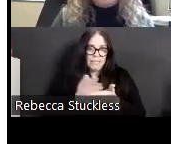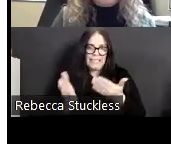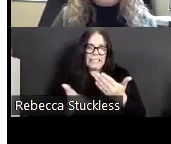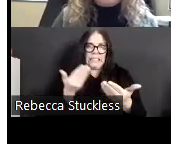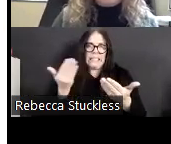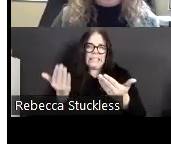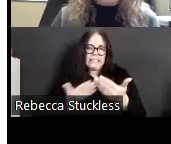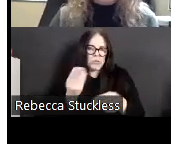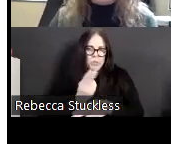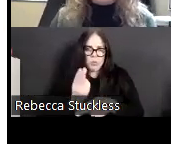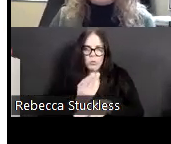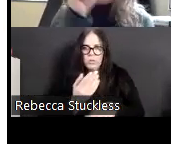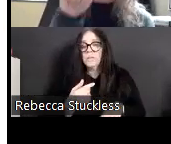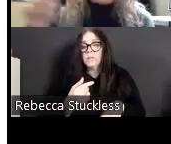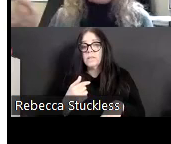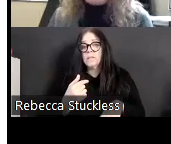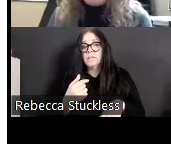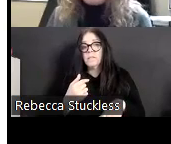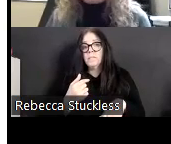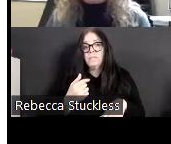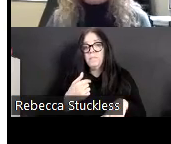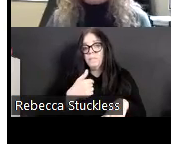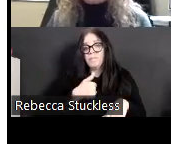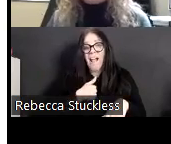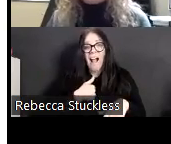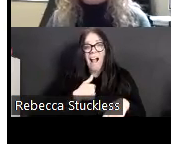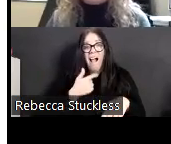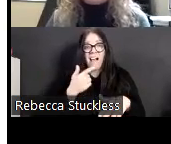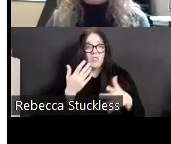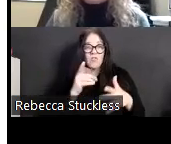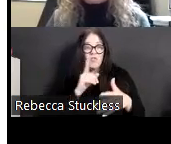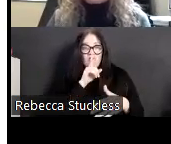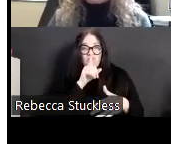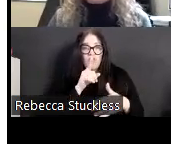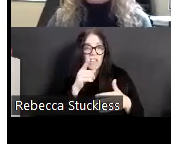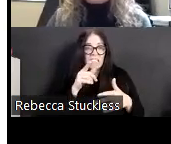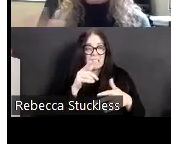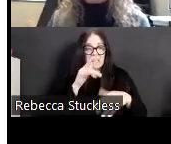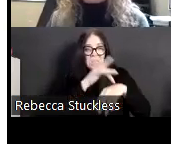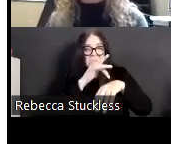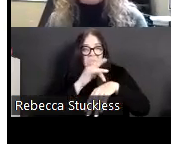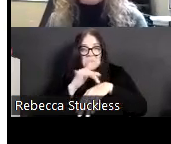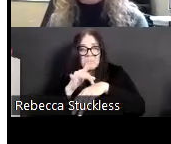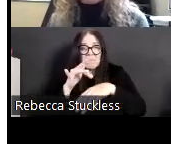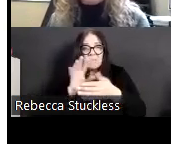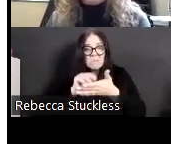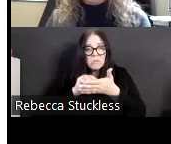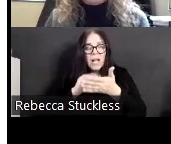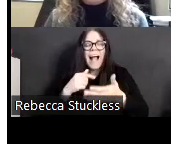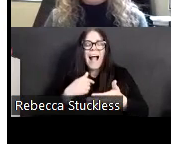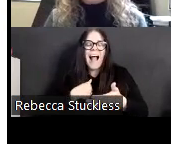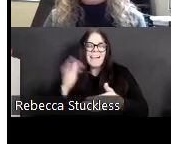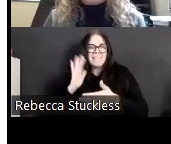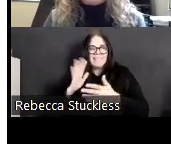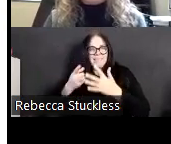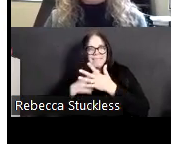use. I learned by just kind of playing around with it before, because I was part of the pilot.